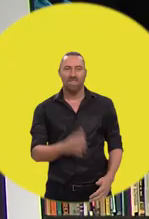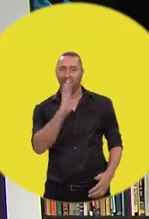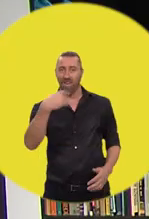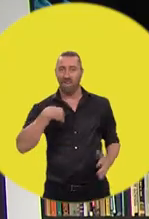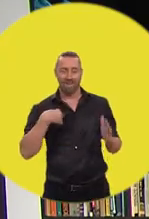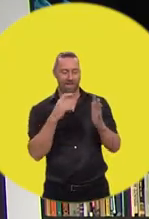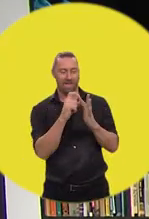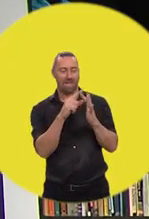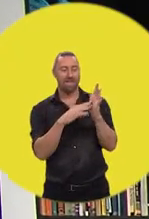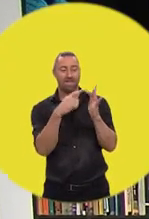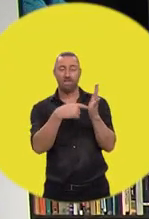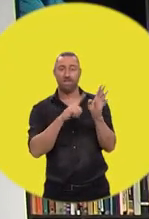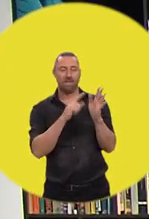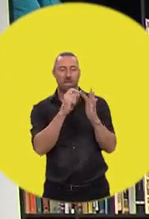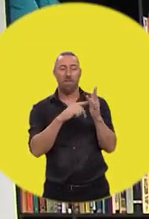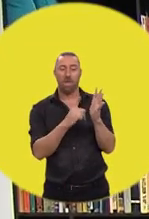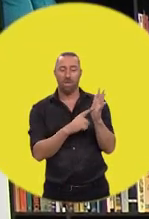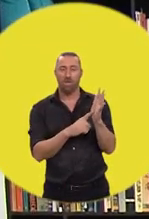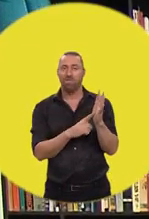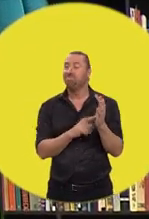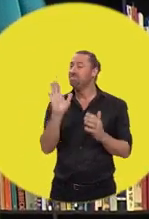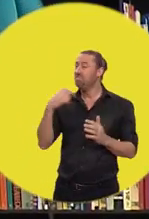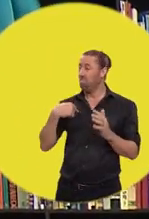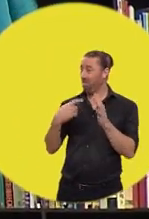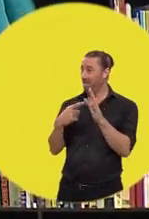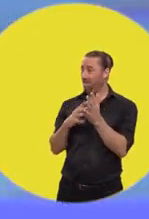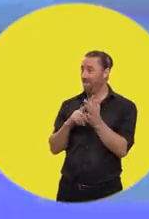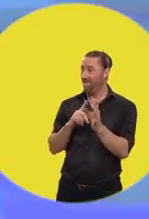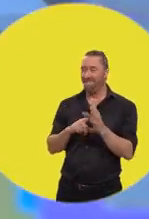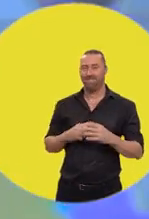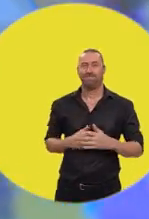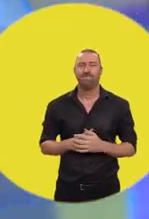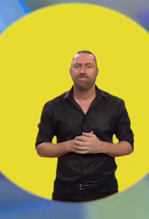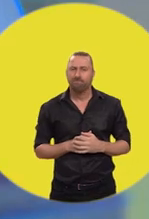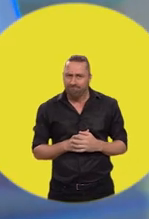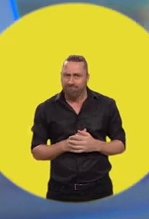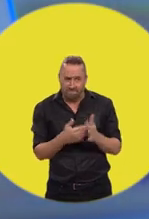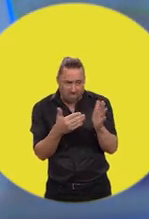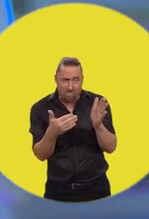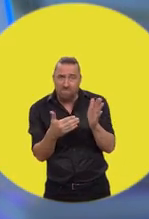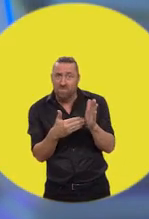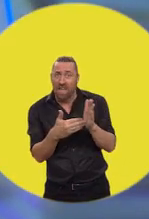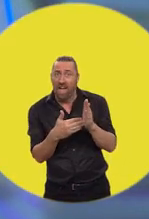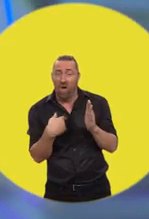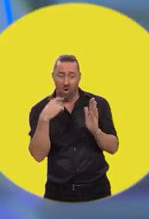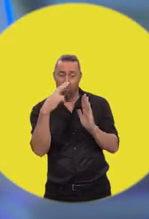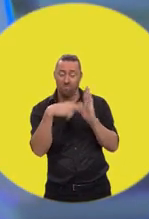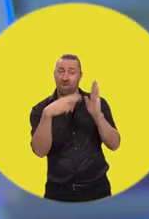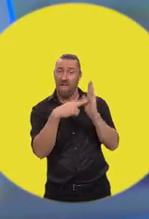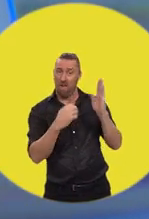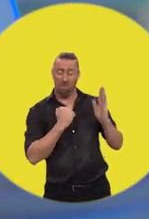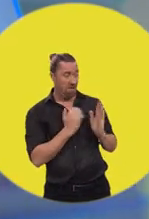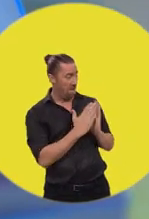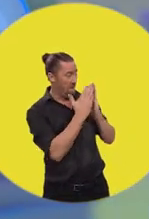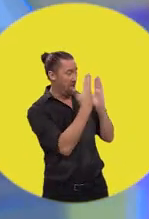Hi, I'm Dimity Powell. Hi, I'm Amy. And today, I'm going to read you one of my picture